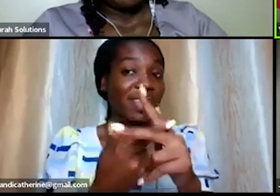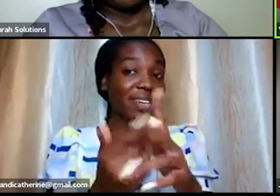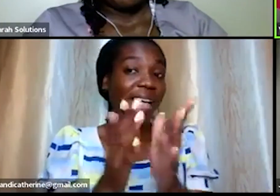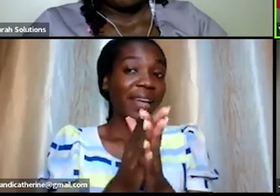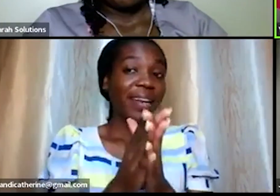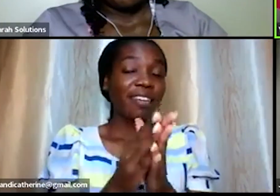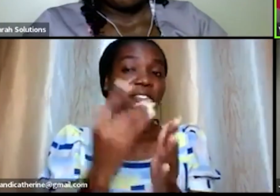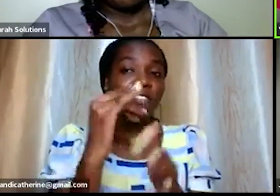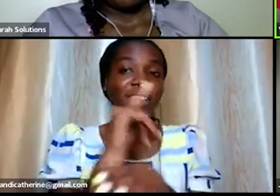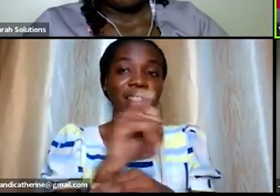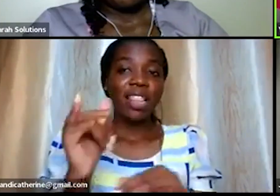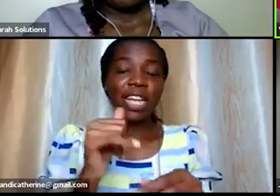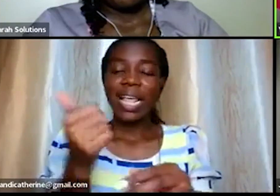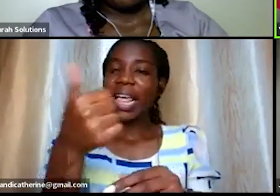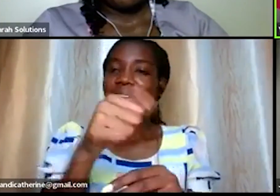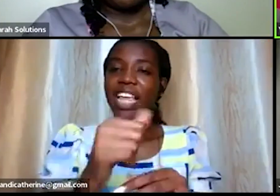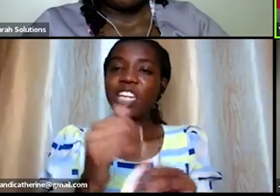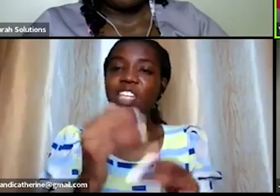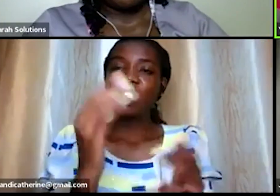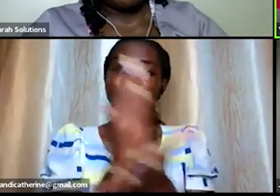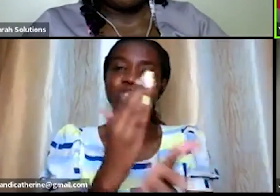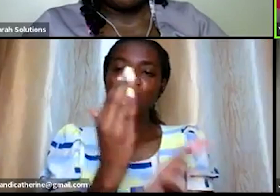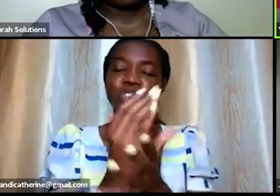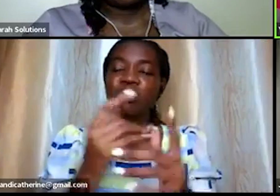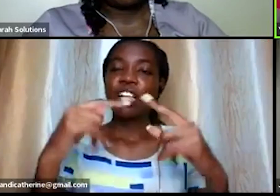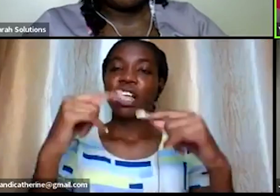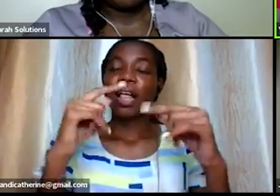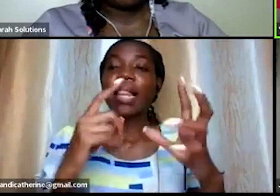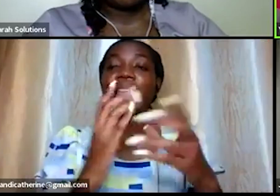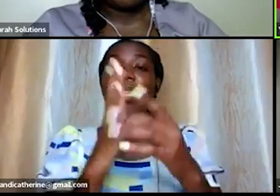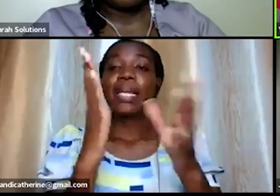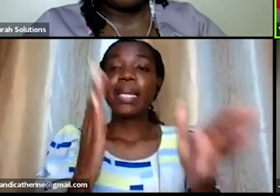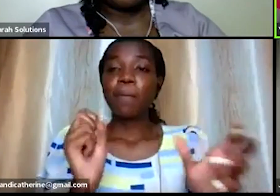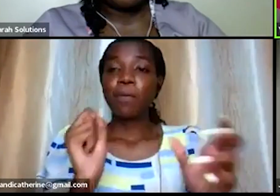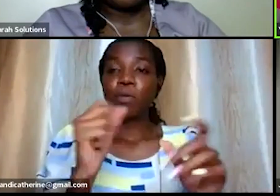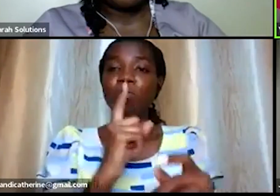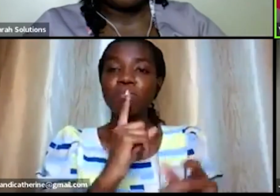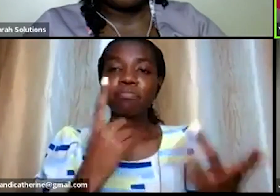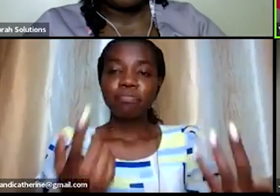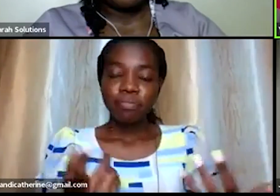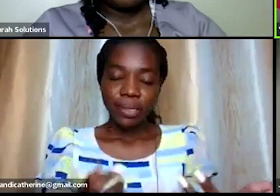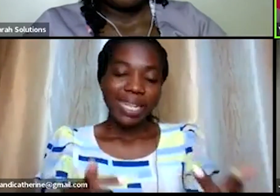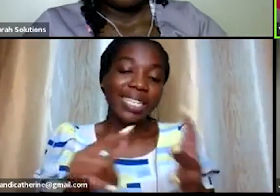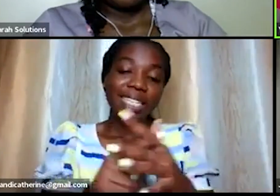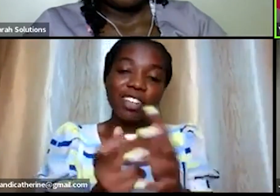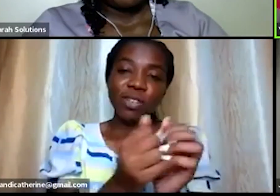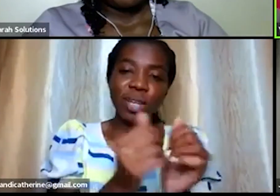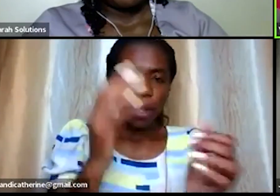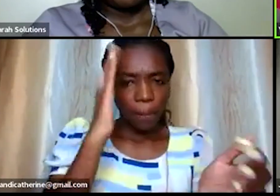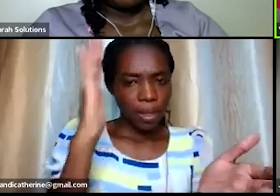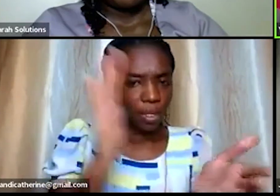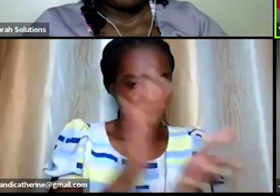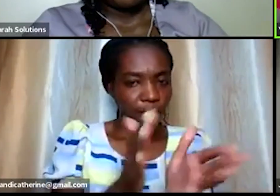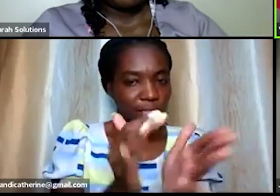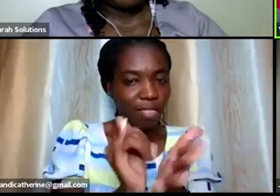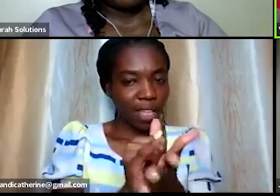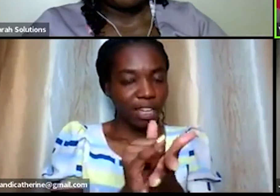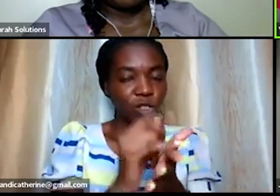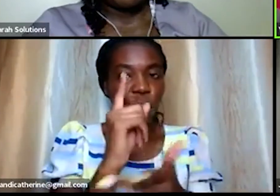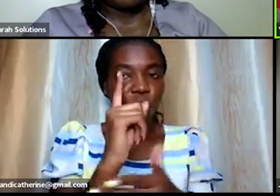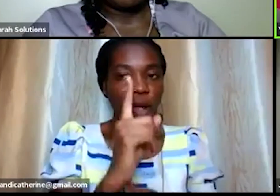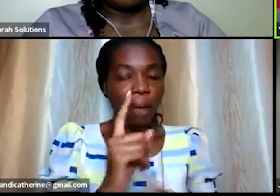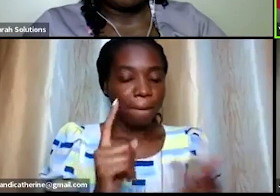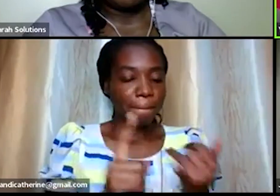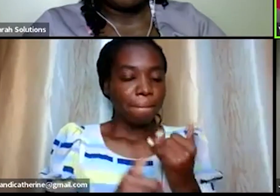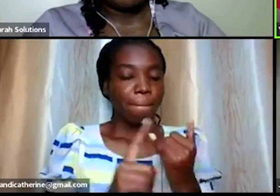any true or successful leader will tell you, they start with 2 beliefs. That one, the things will